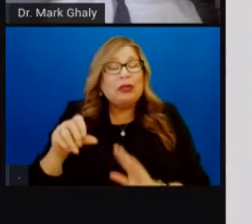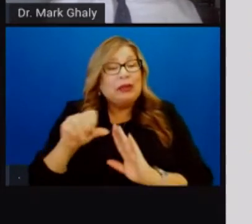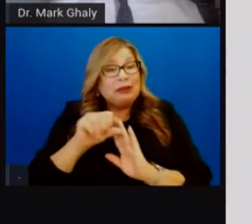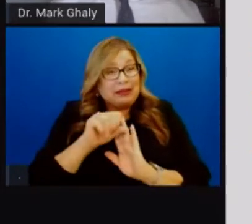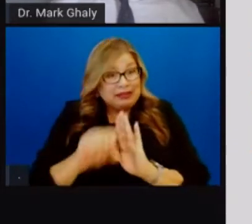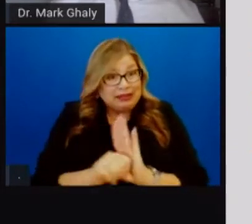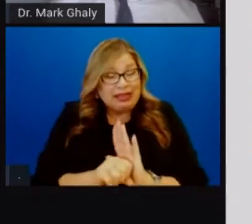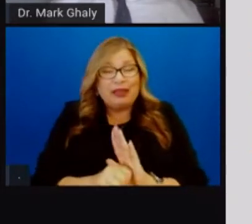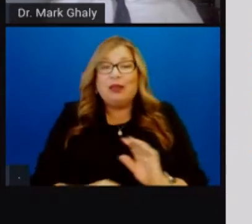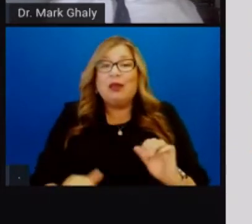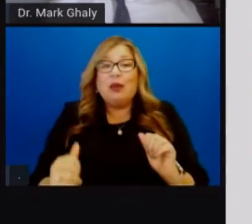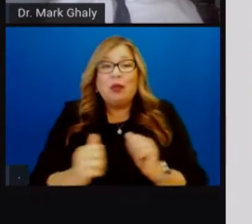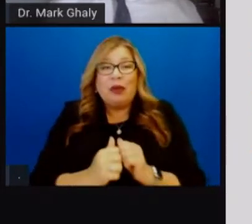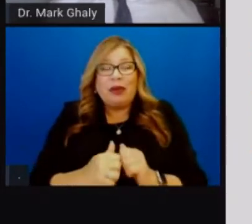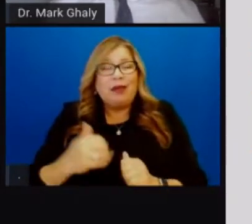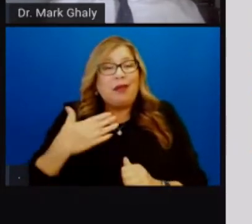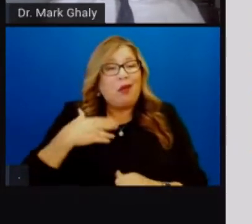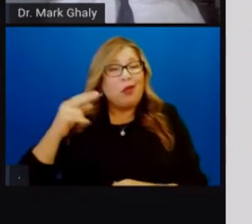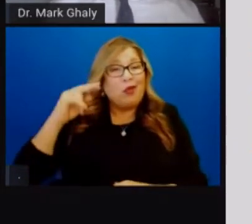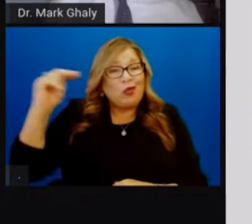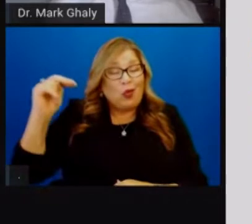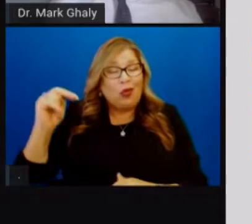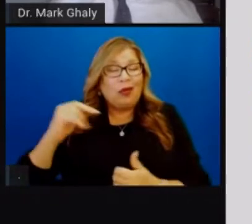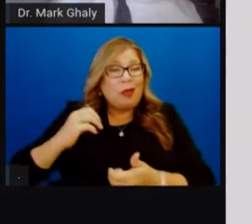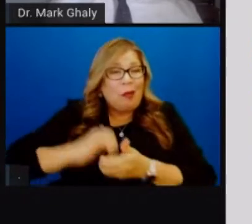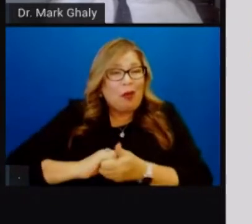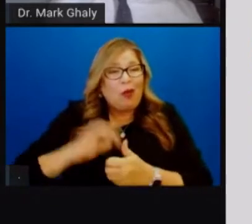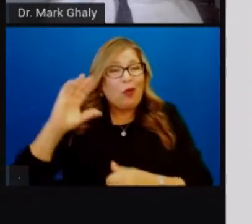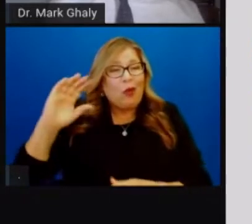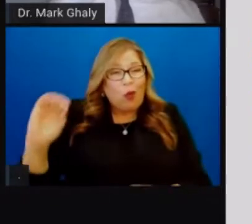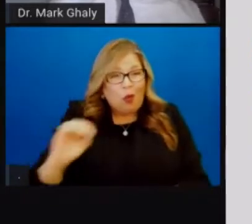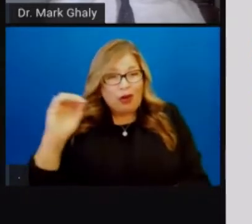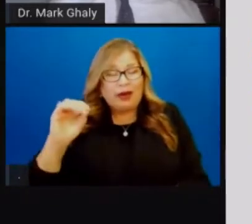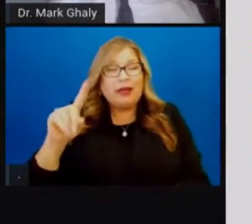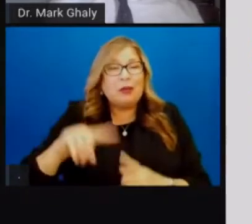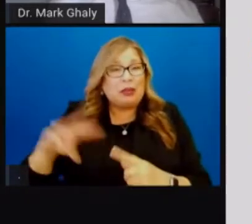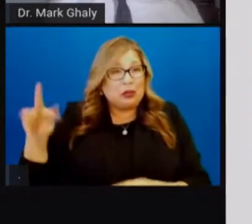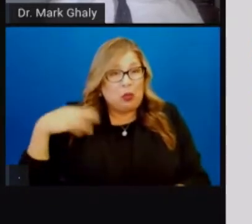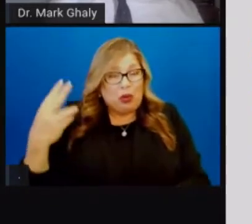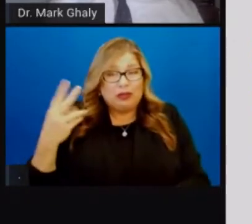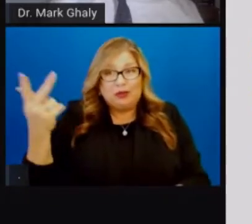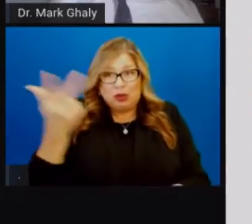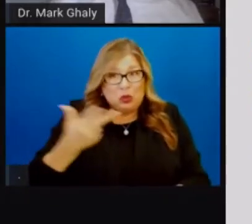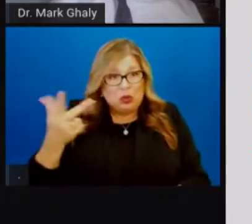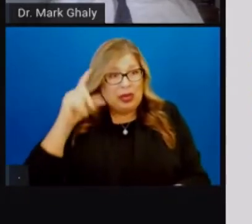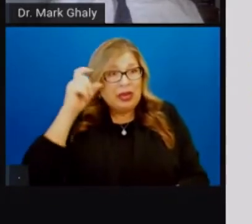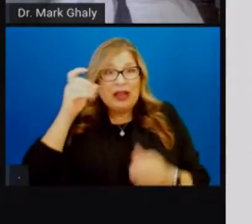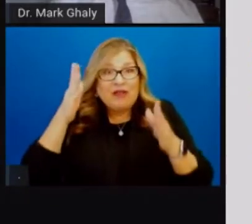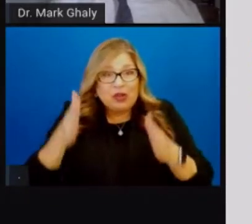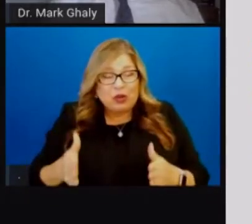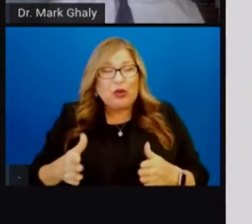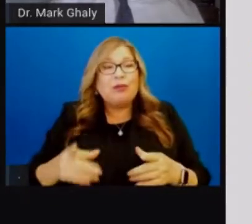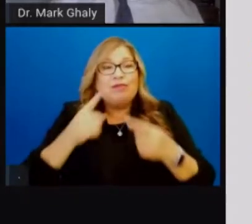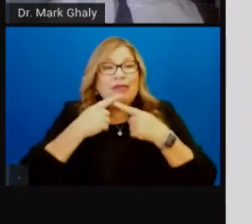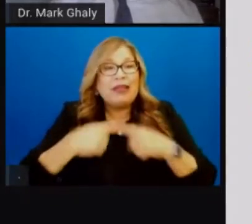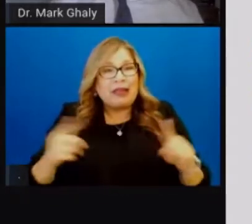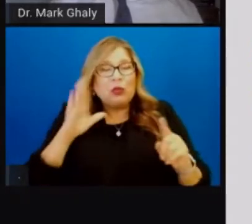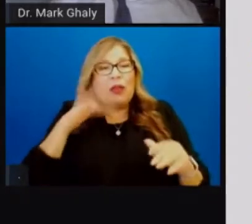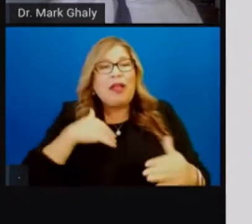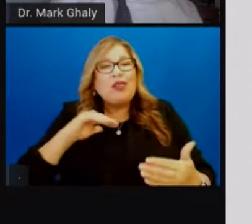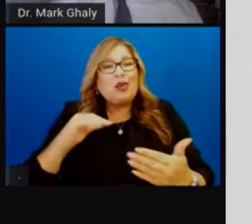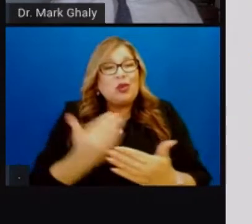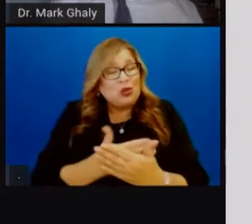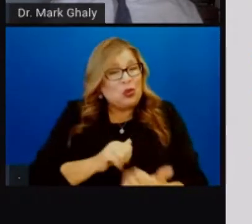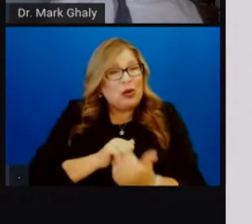with our partners to the north, Oregon and Washington, all three governors announced a new approach to